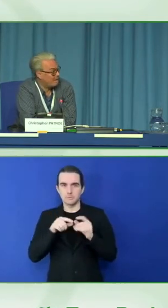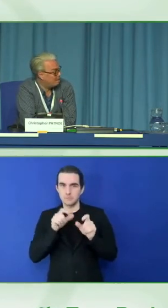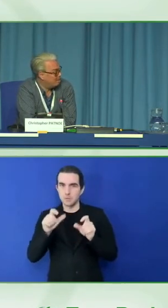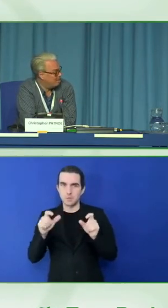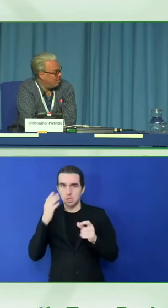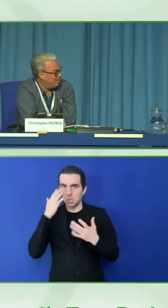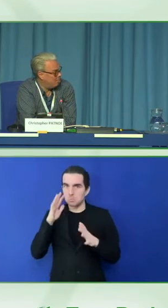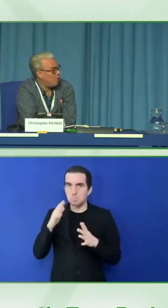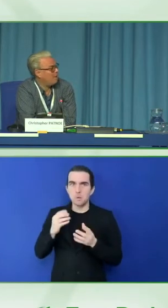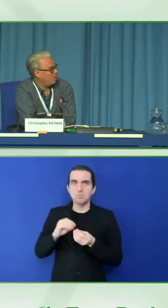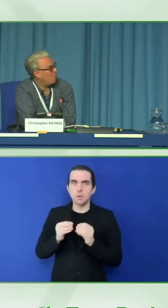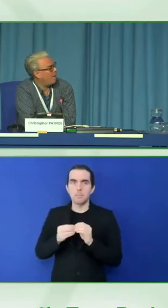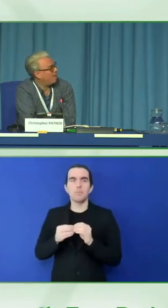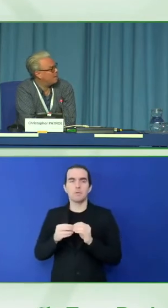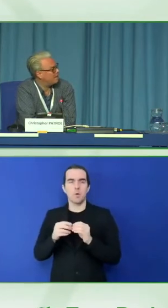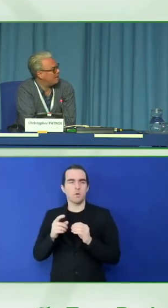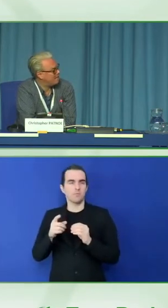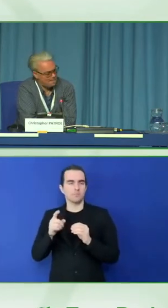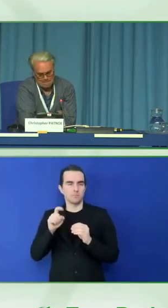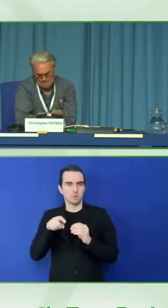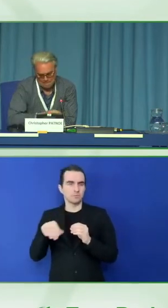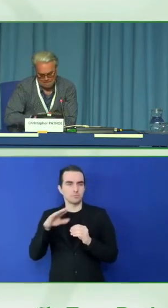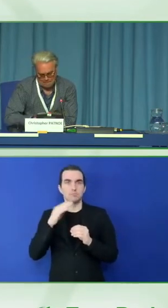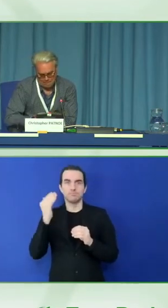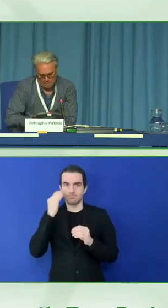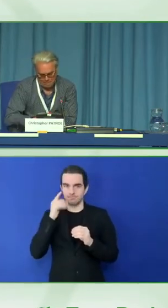with us, broadening the choir, to say.